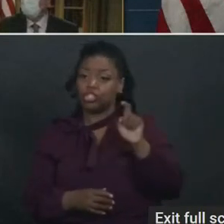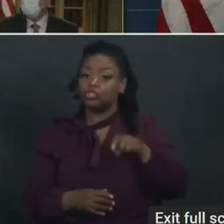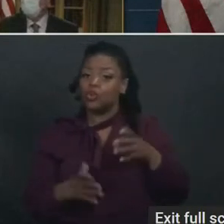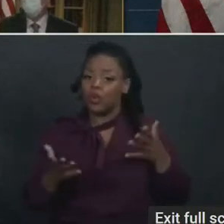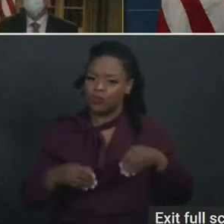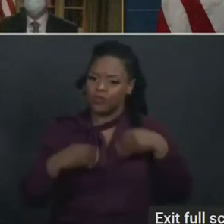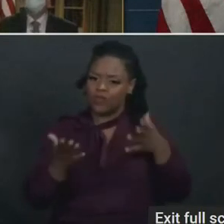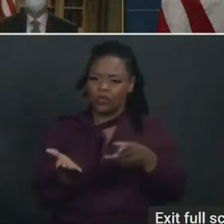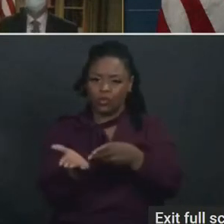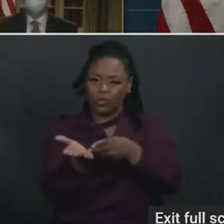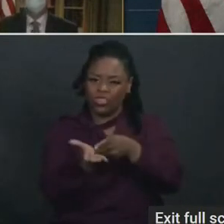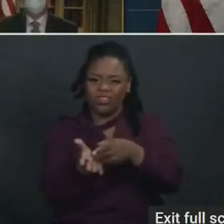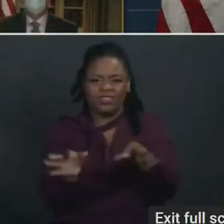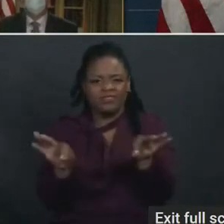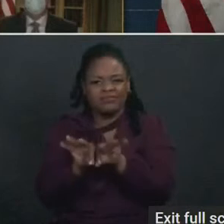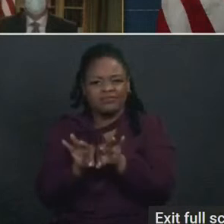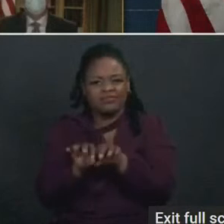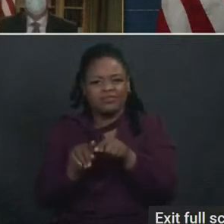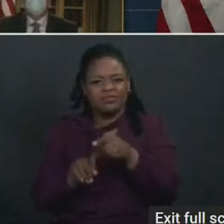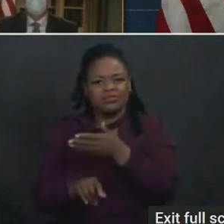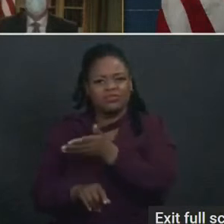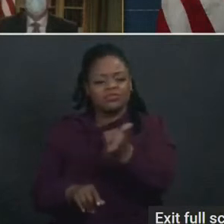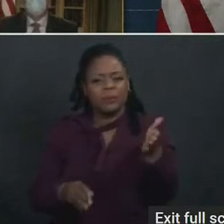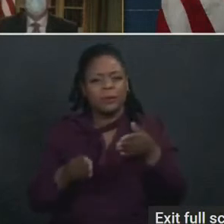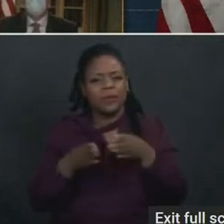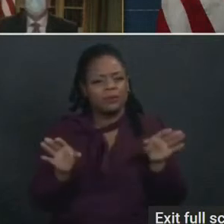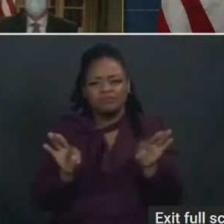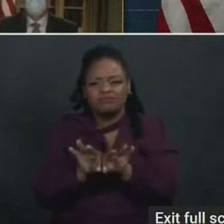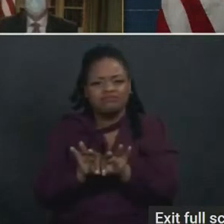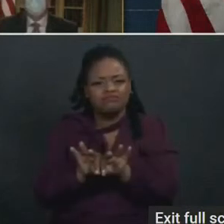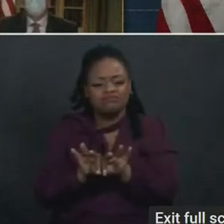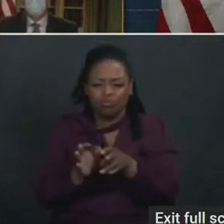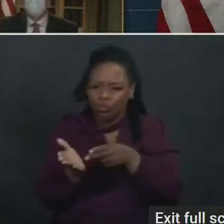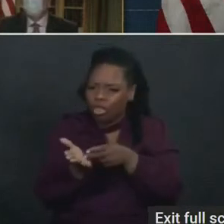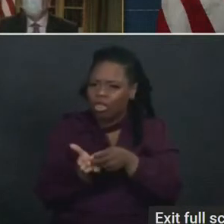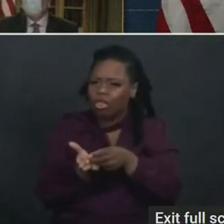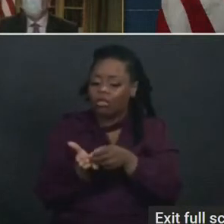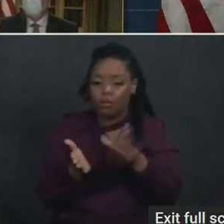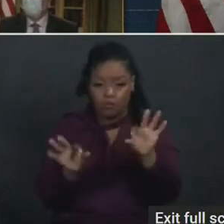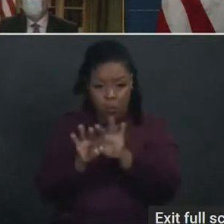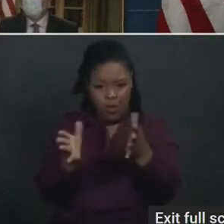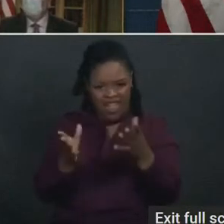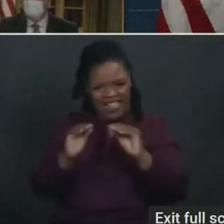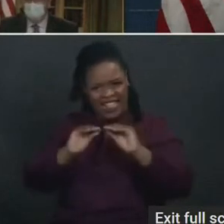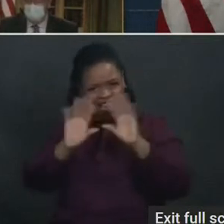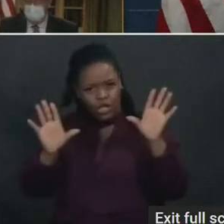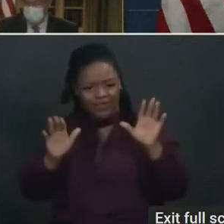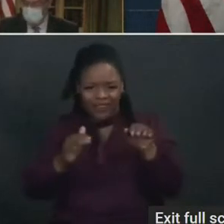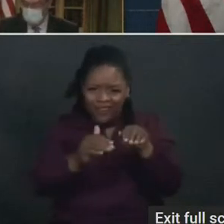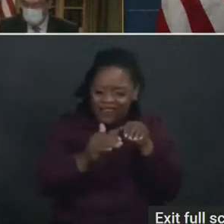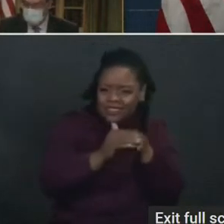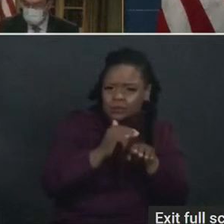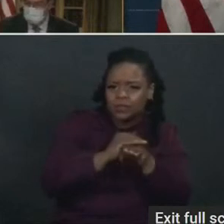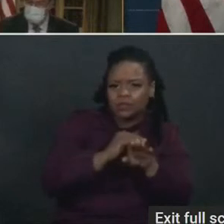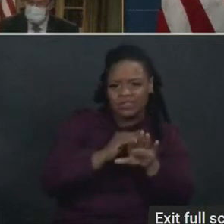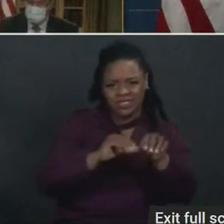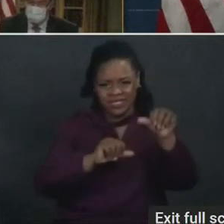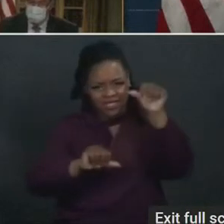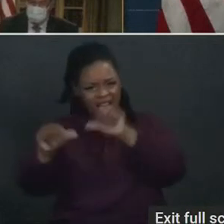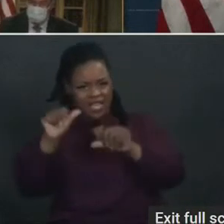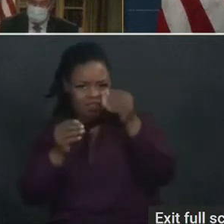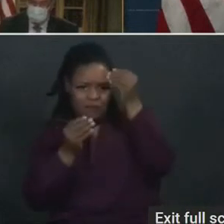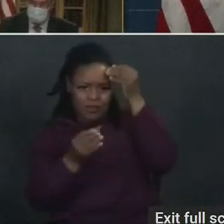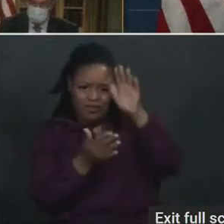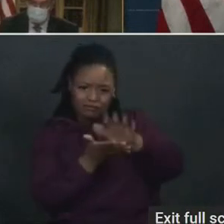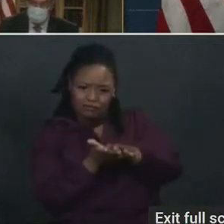get clear, accessible, and scientifically accurate information about the pandemic. We will